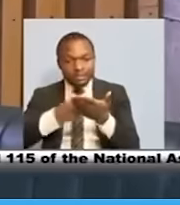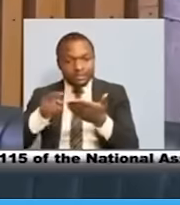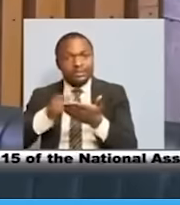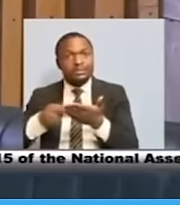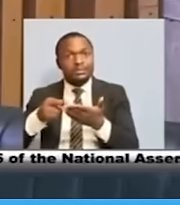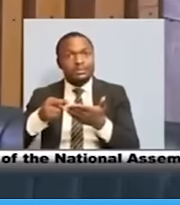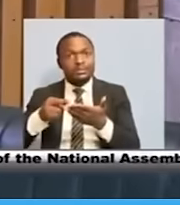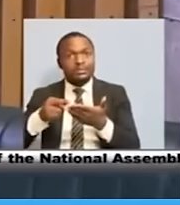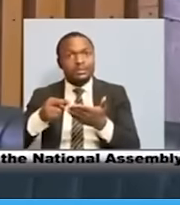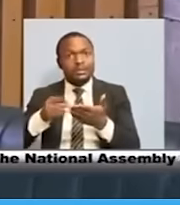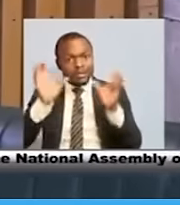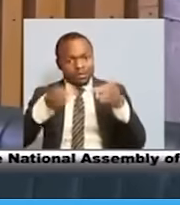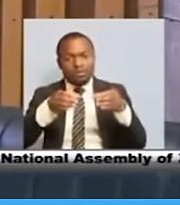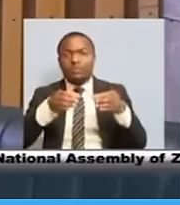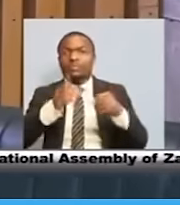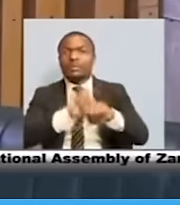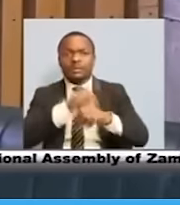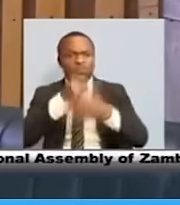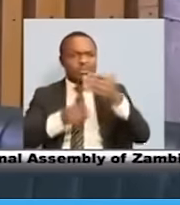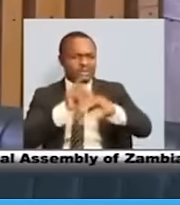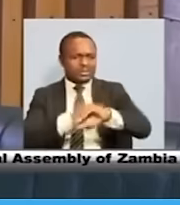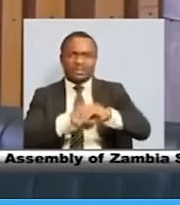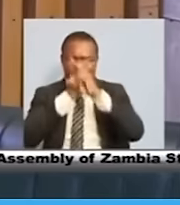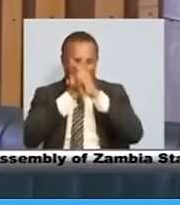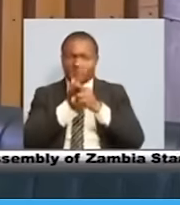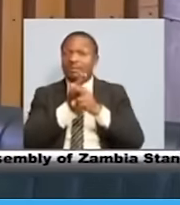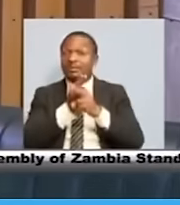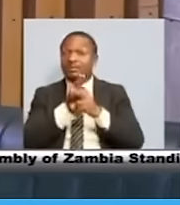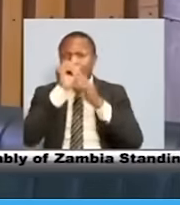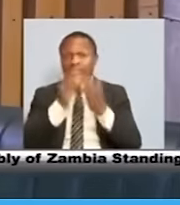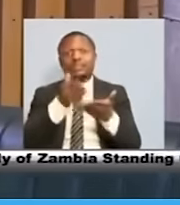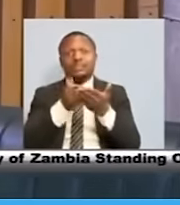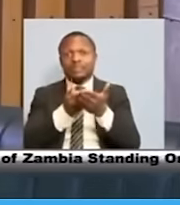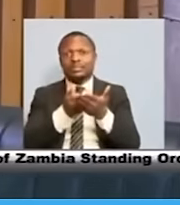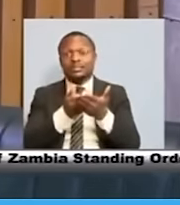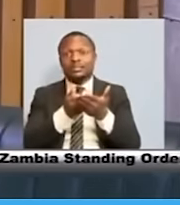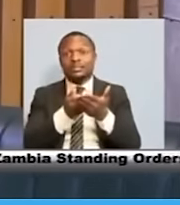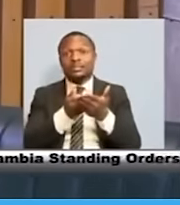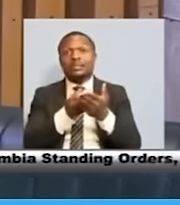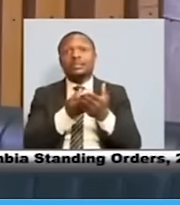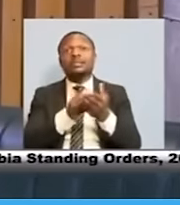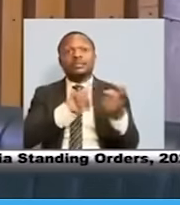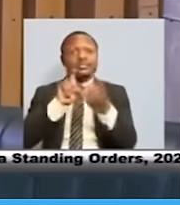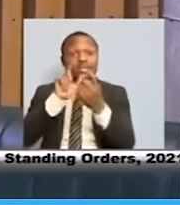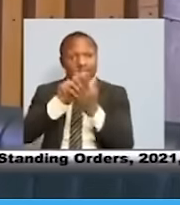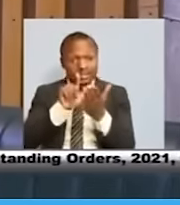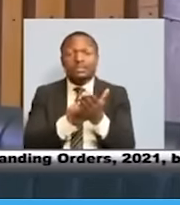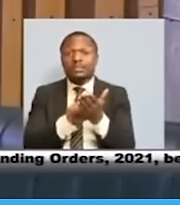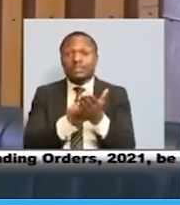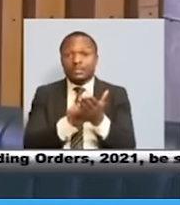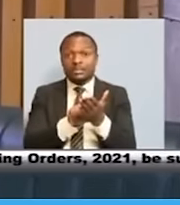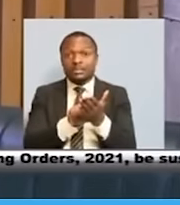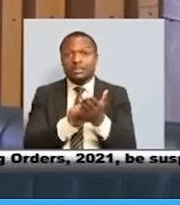and committee stage? At what point, Madam Speaker? This is defeating the role of this institution, Madam Speaker, whose